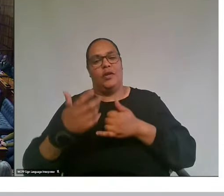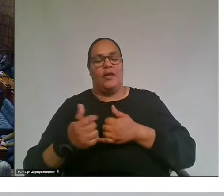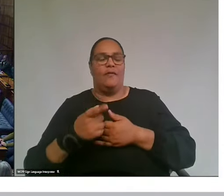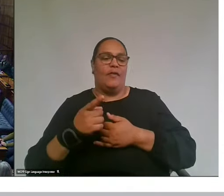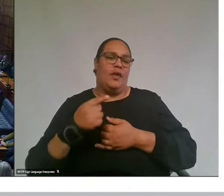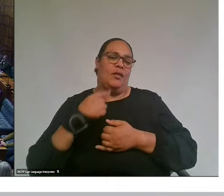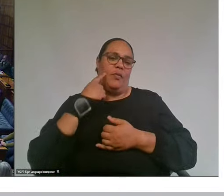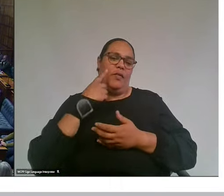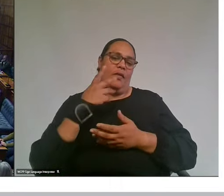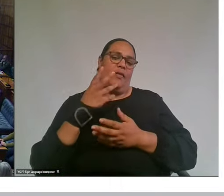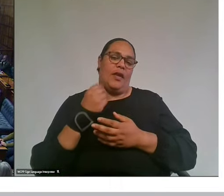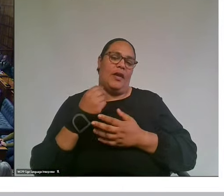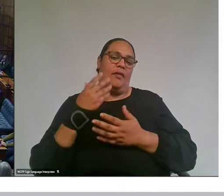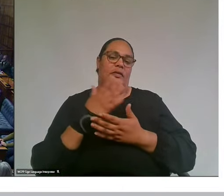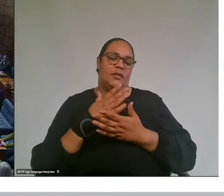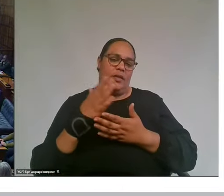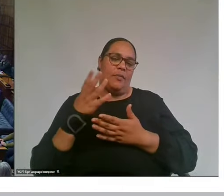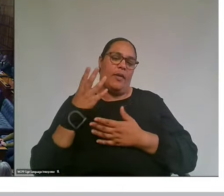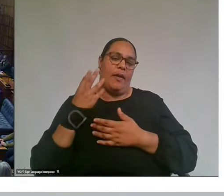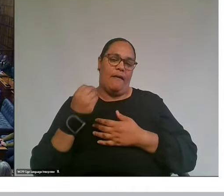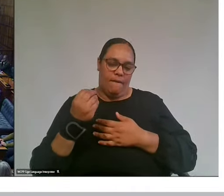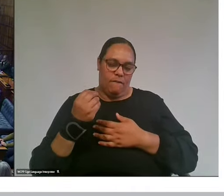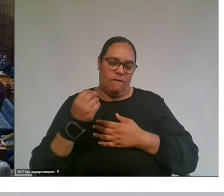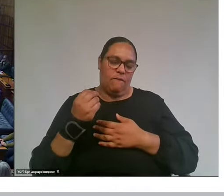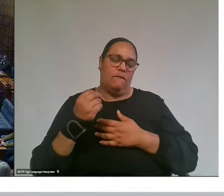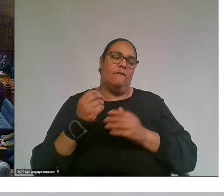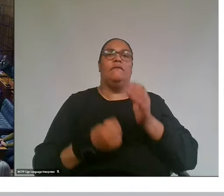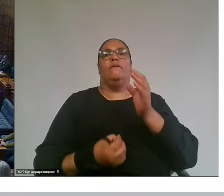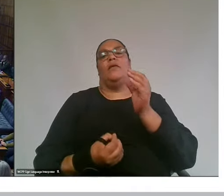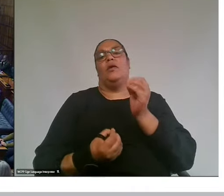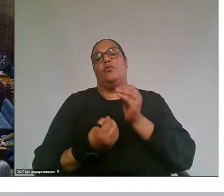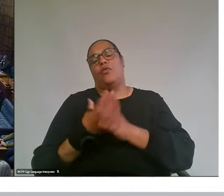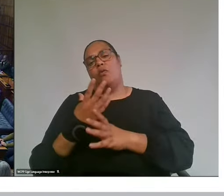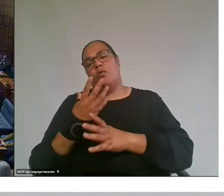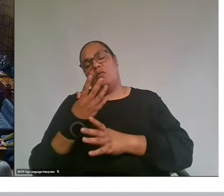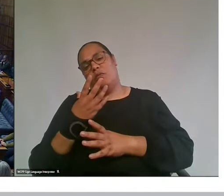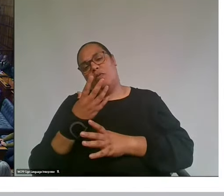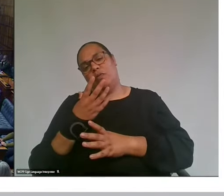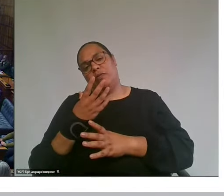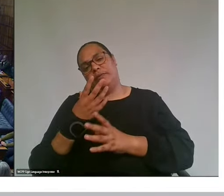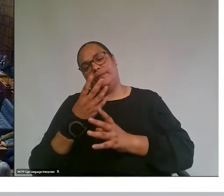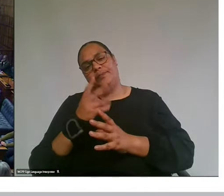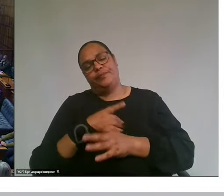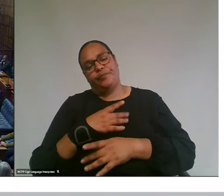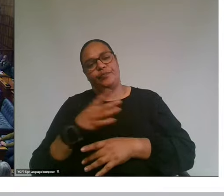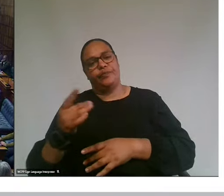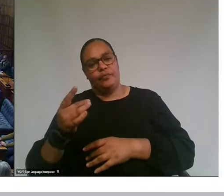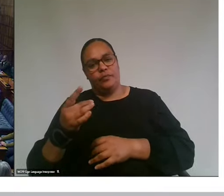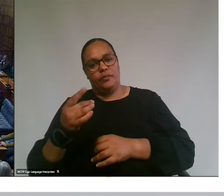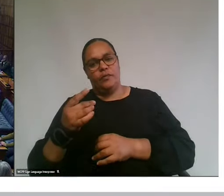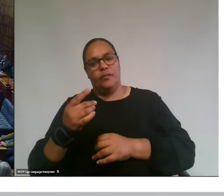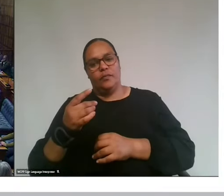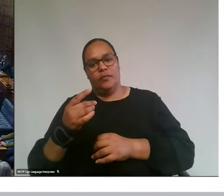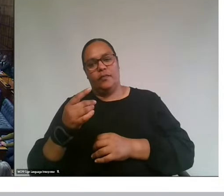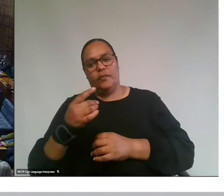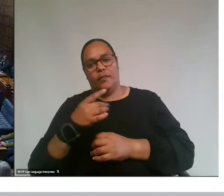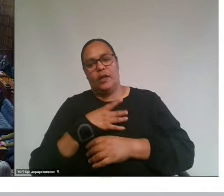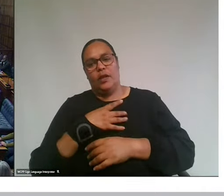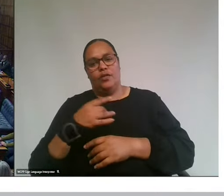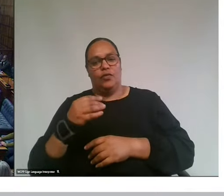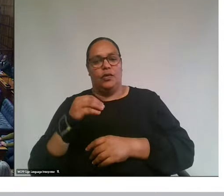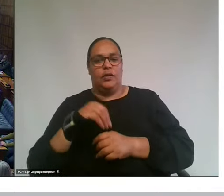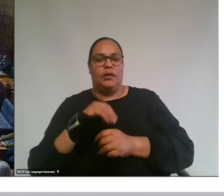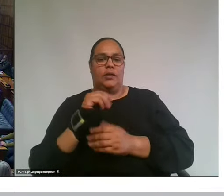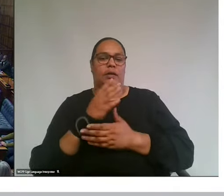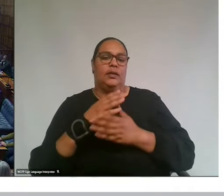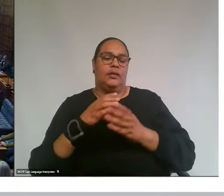you know there's there certainly is um a growing um interest um you know in in